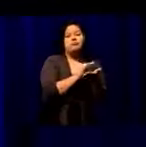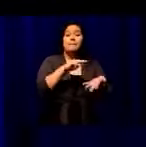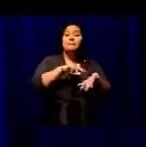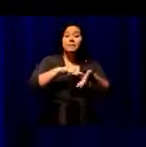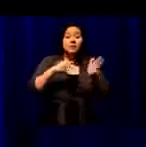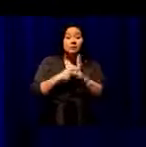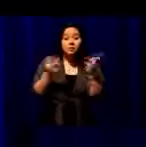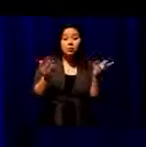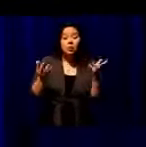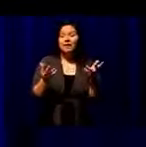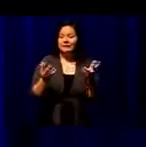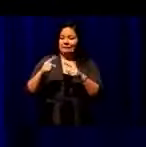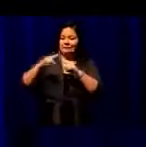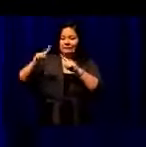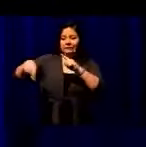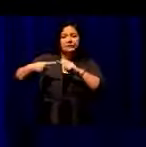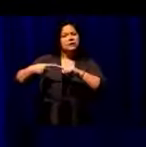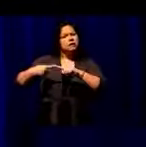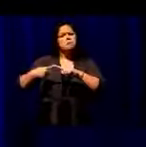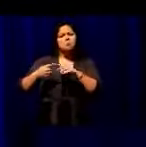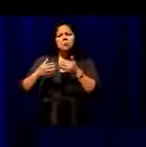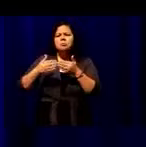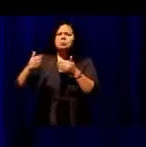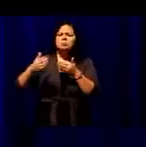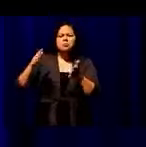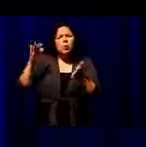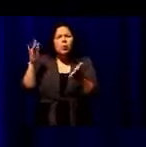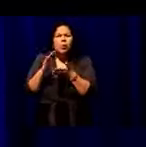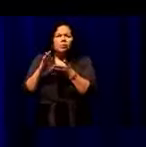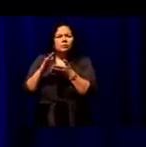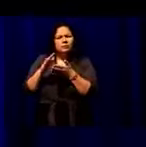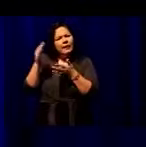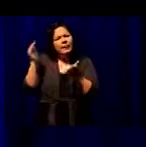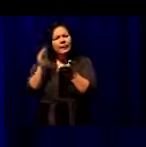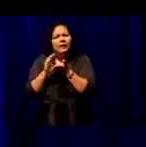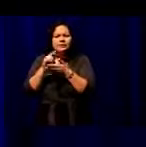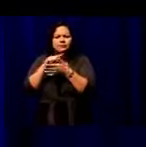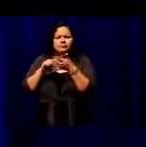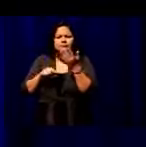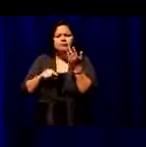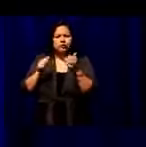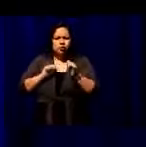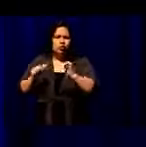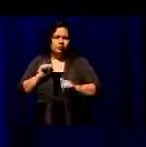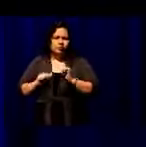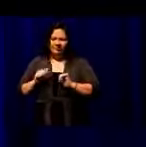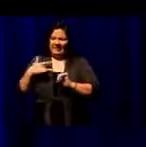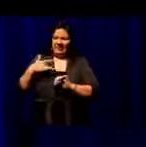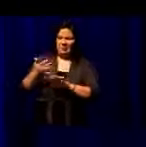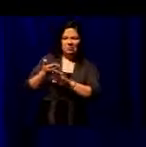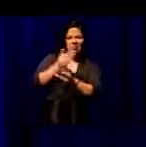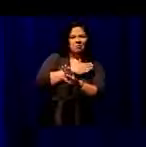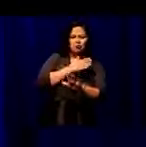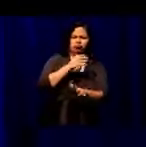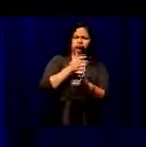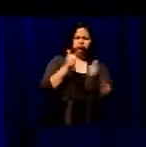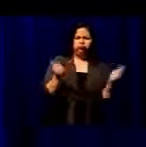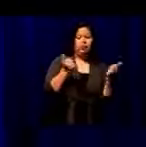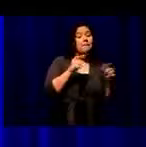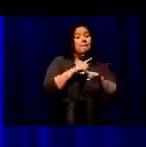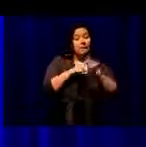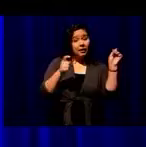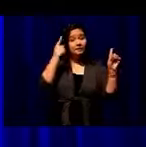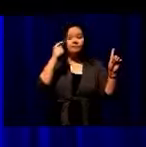means that the season is a little bit smaller than you've come to expect from the Cultch, and it's going to be